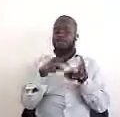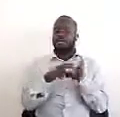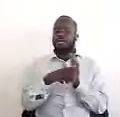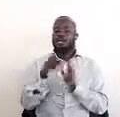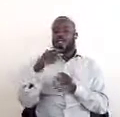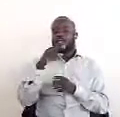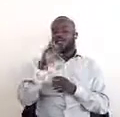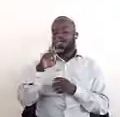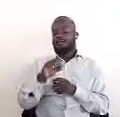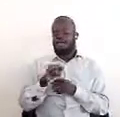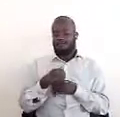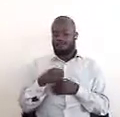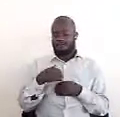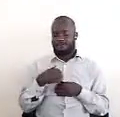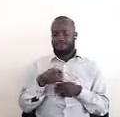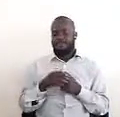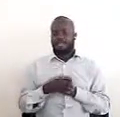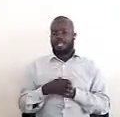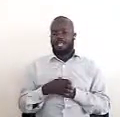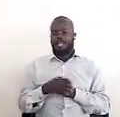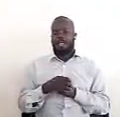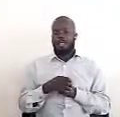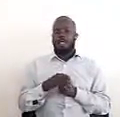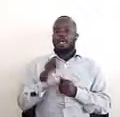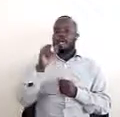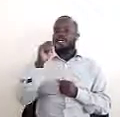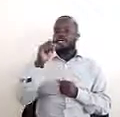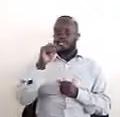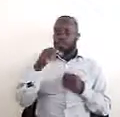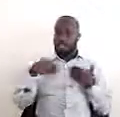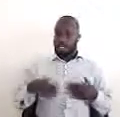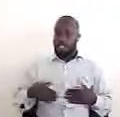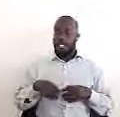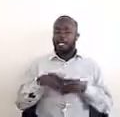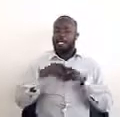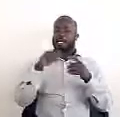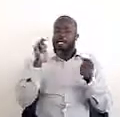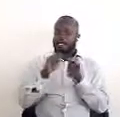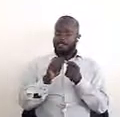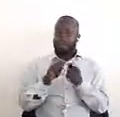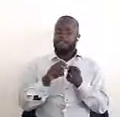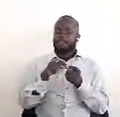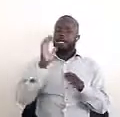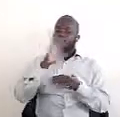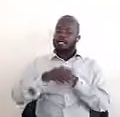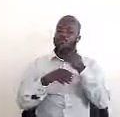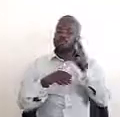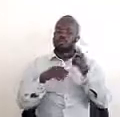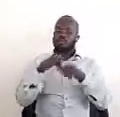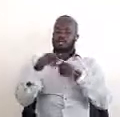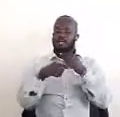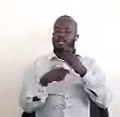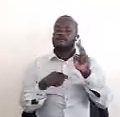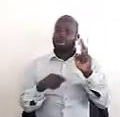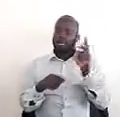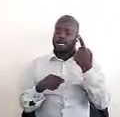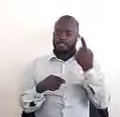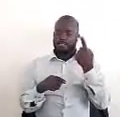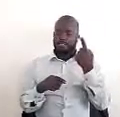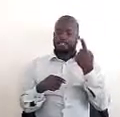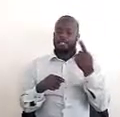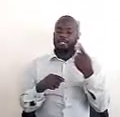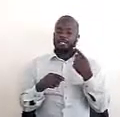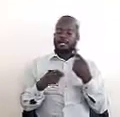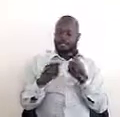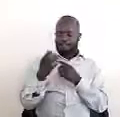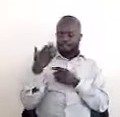detected, it means you have been infected with HIV. Antibody testing is a two-step process. First, an